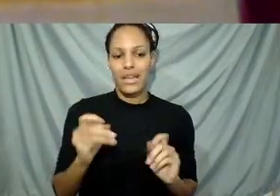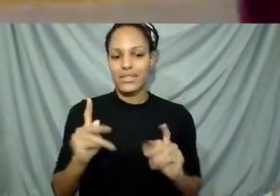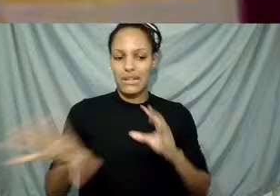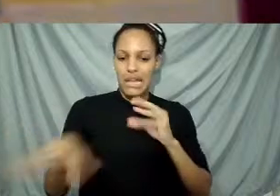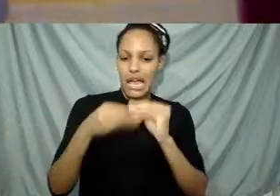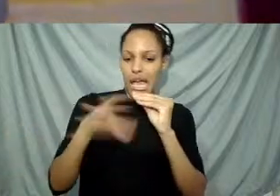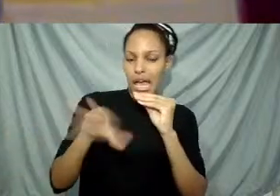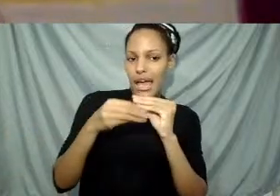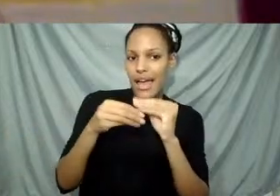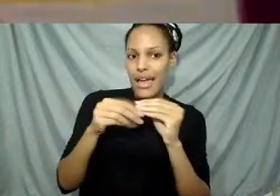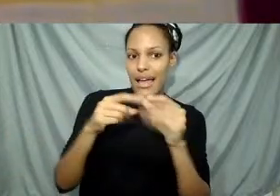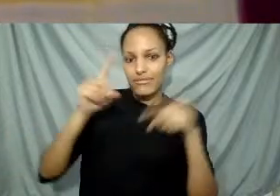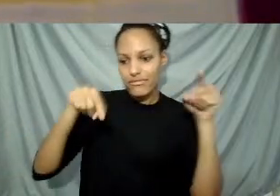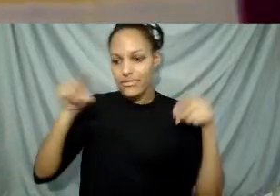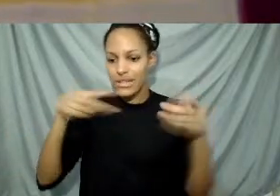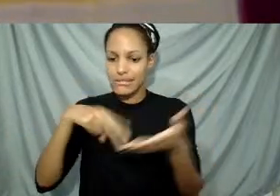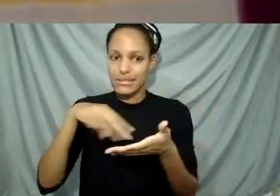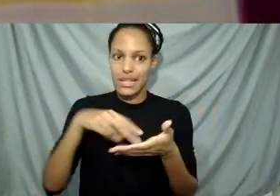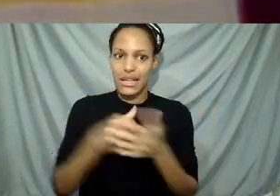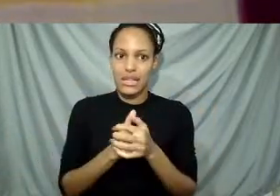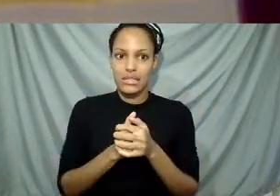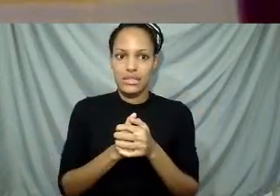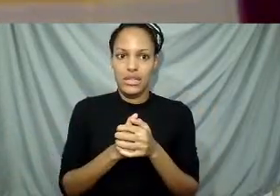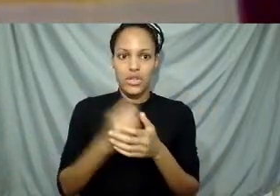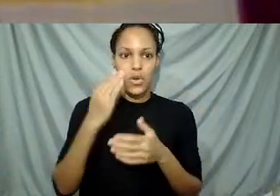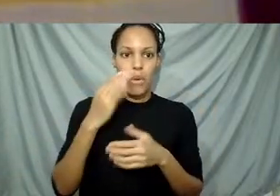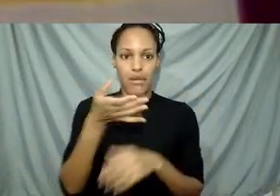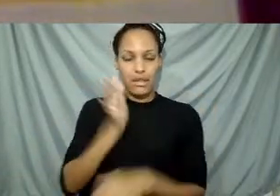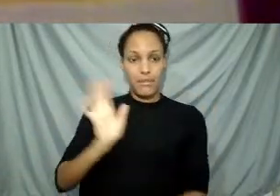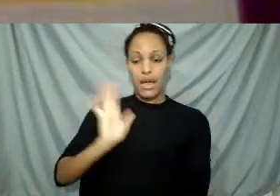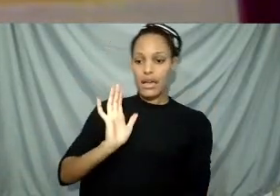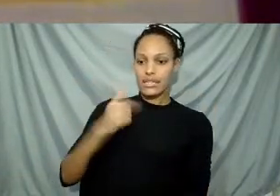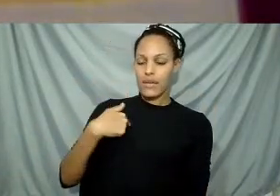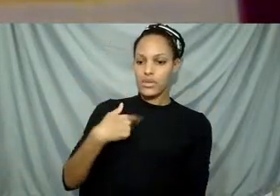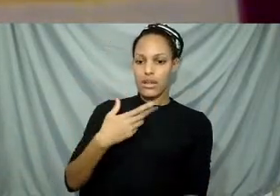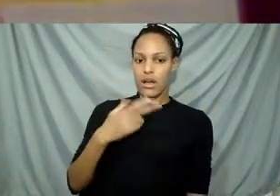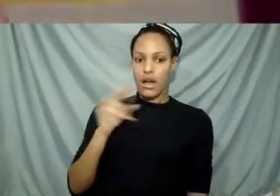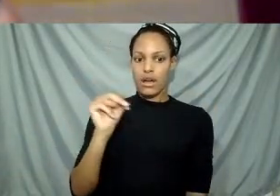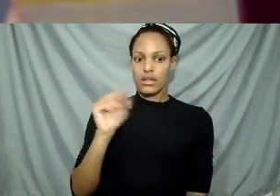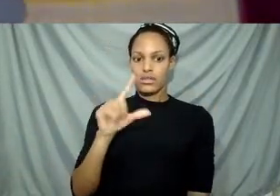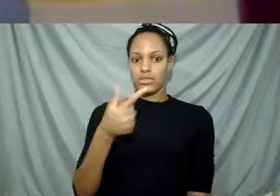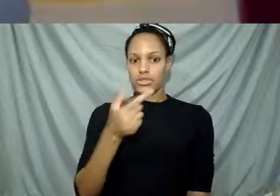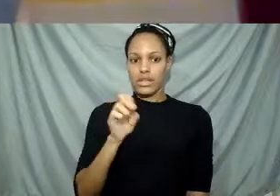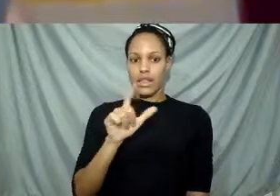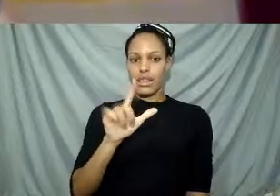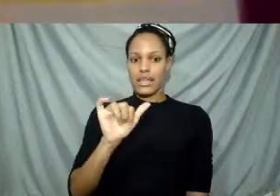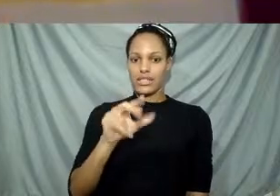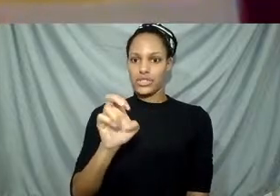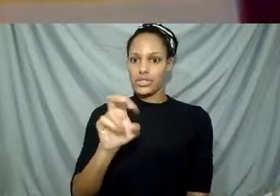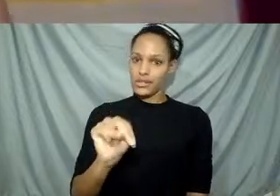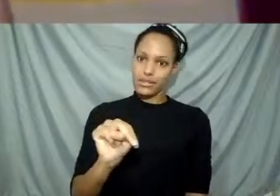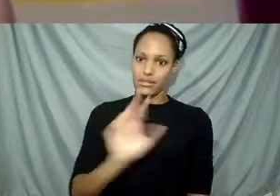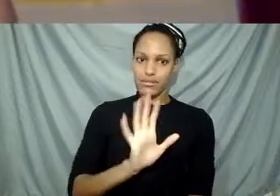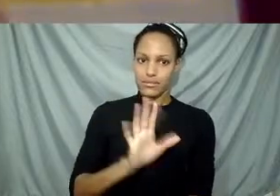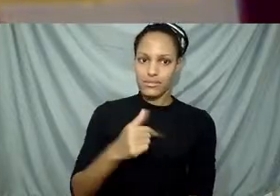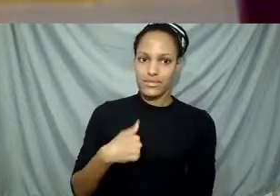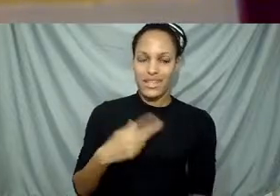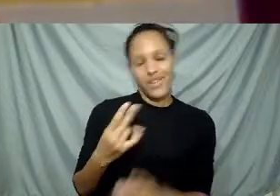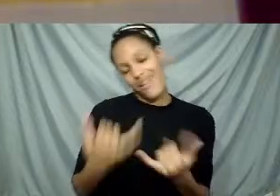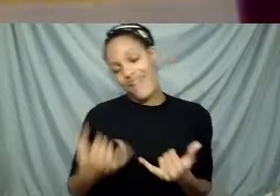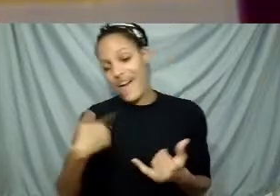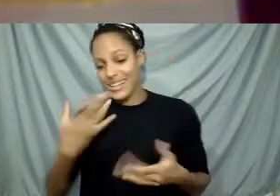in the past I was like, you know, I'm gonna do an undulation, you know, the modern undulation. No, me, I can do the